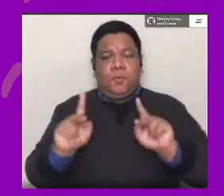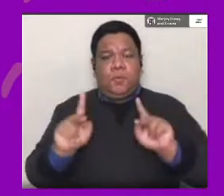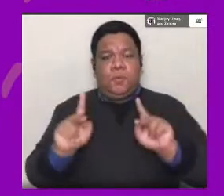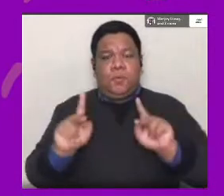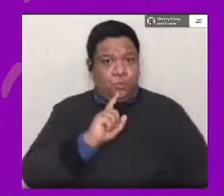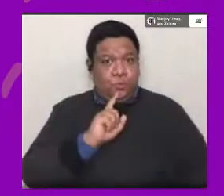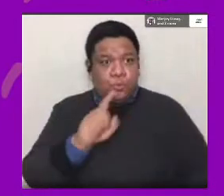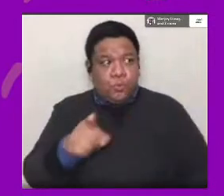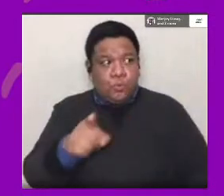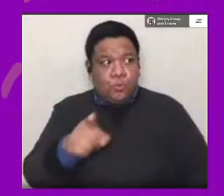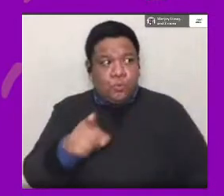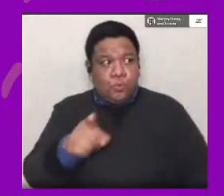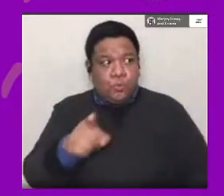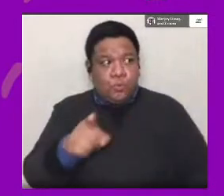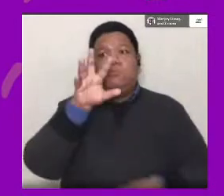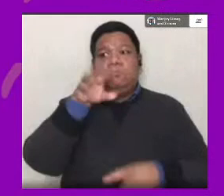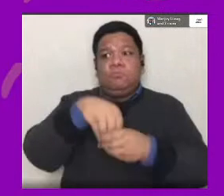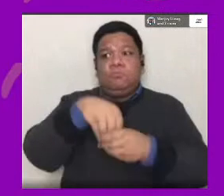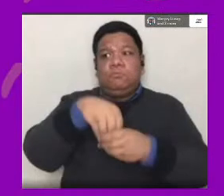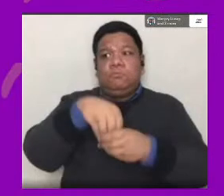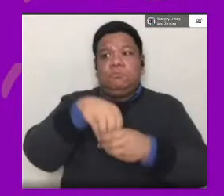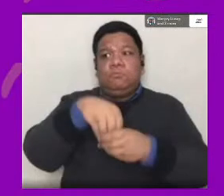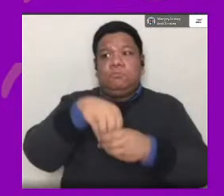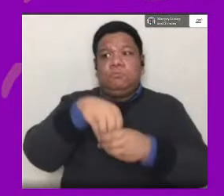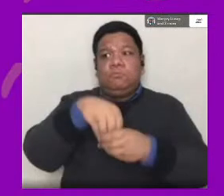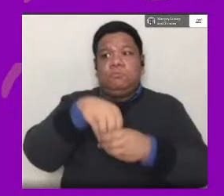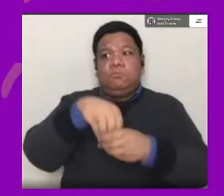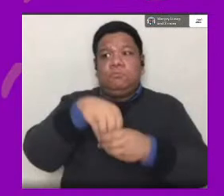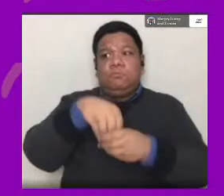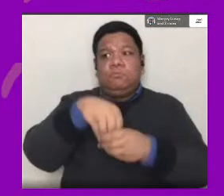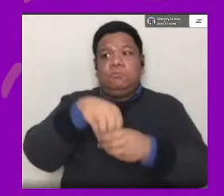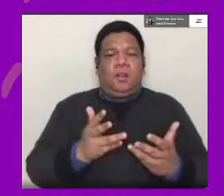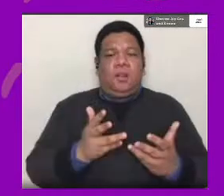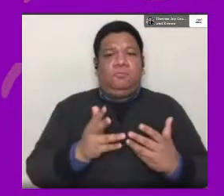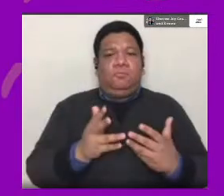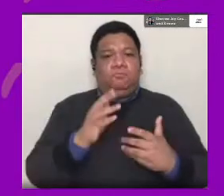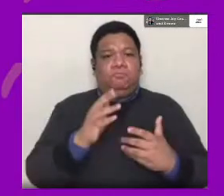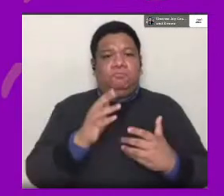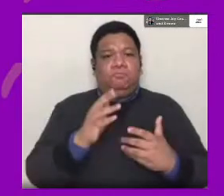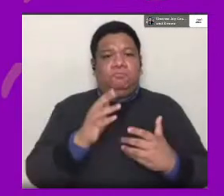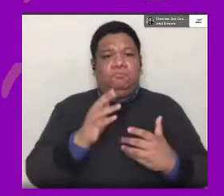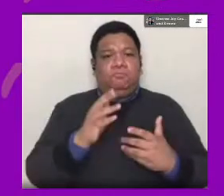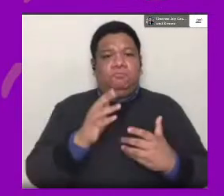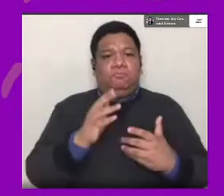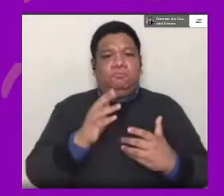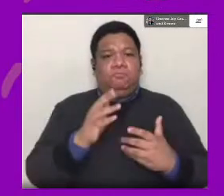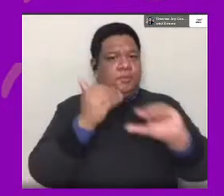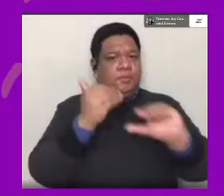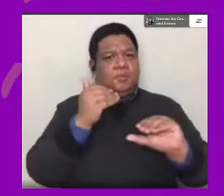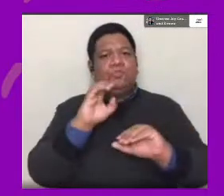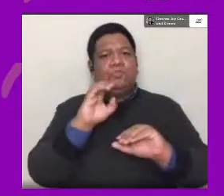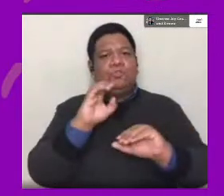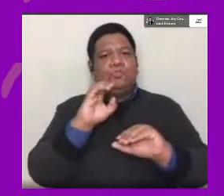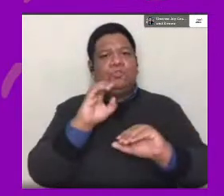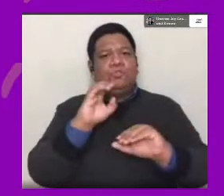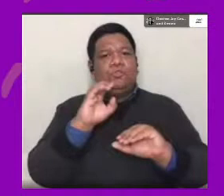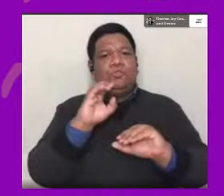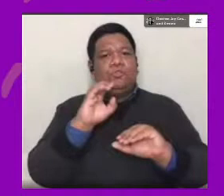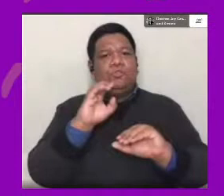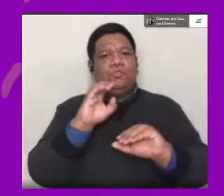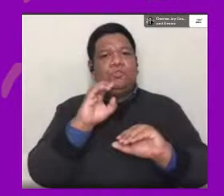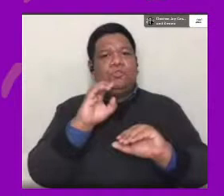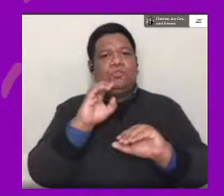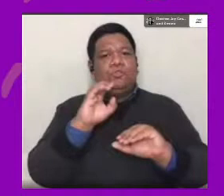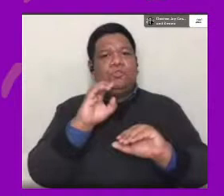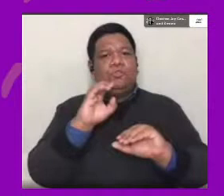you get it and you're not sure that you might send us a message in the chat so that maybe we can compile your email addresses.